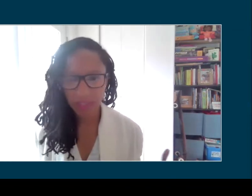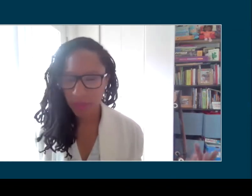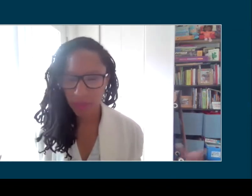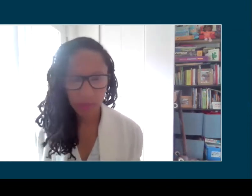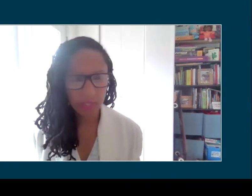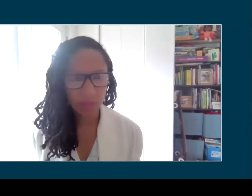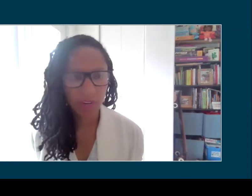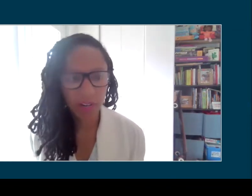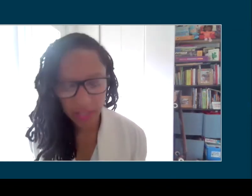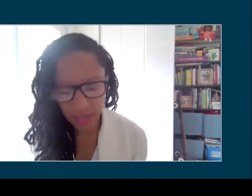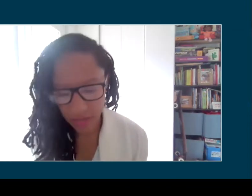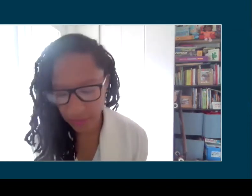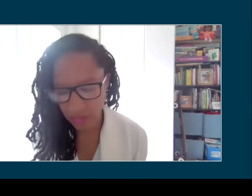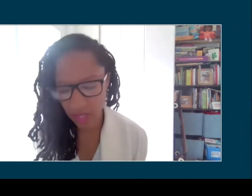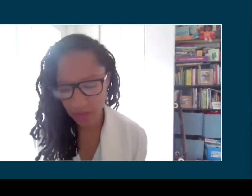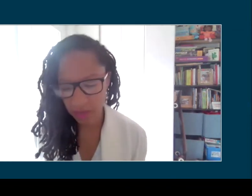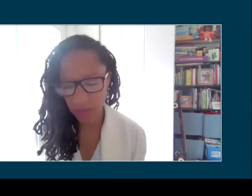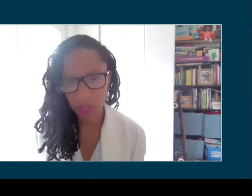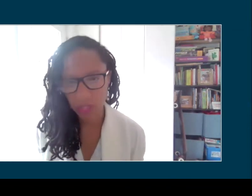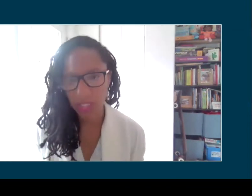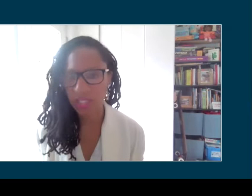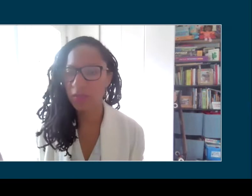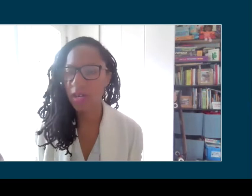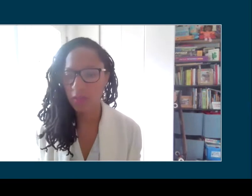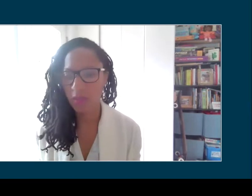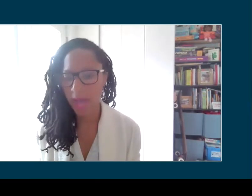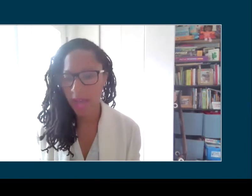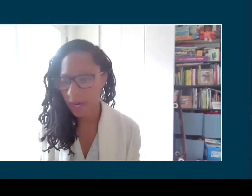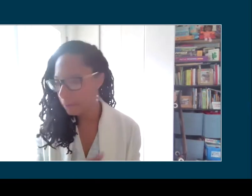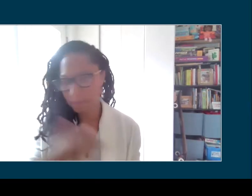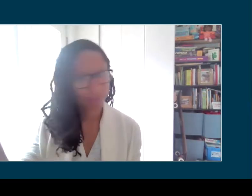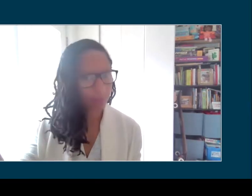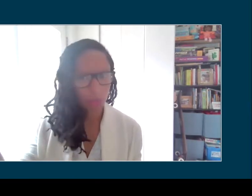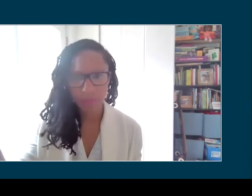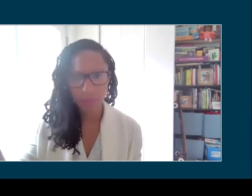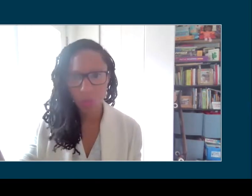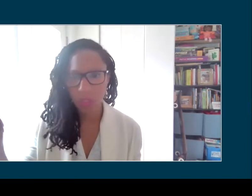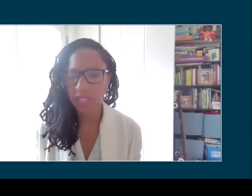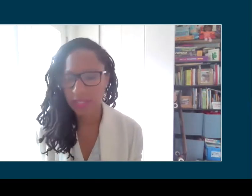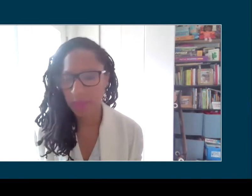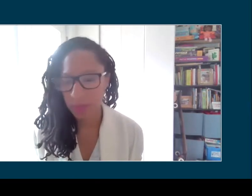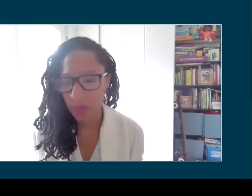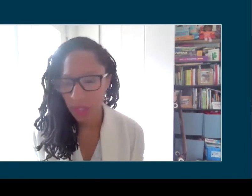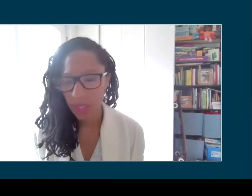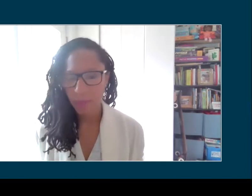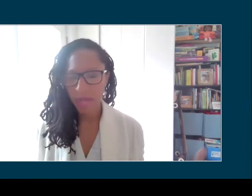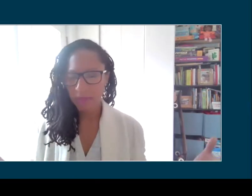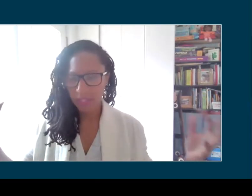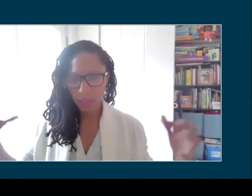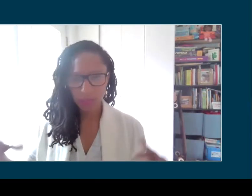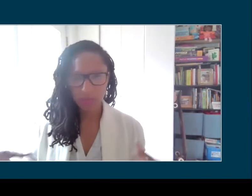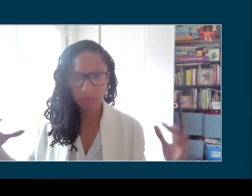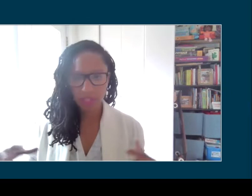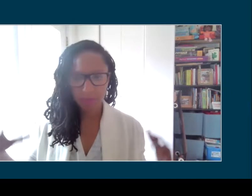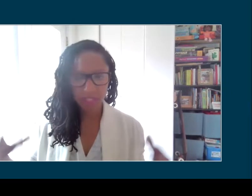or cats or humans in various levels of clothedness running through the background. Totally acceptable. But